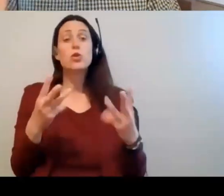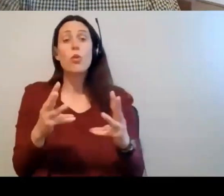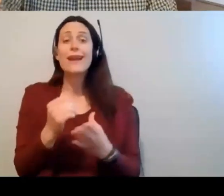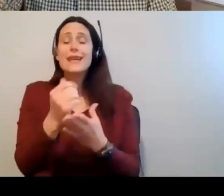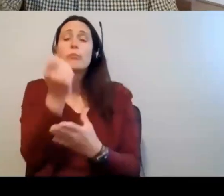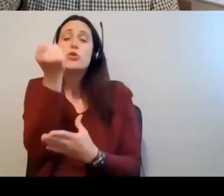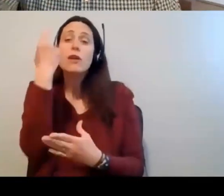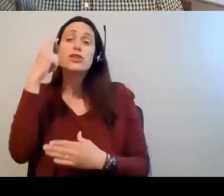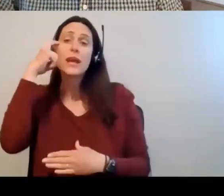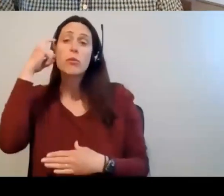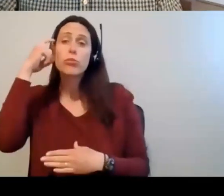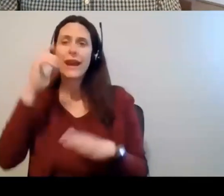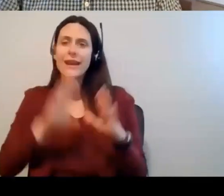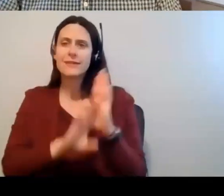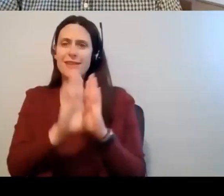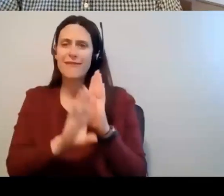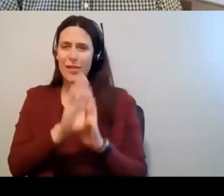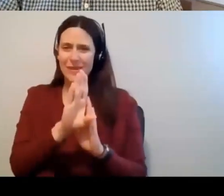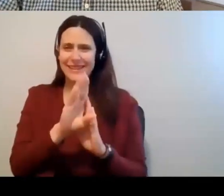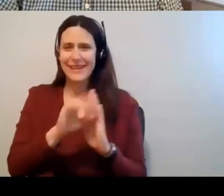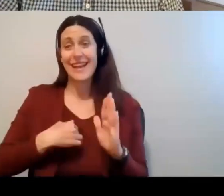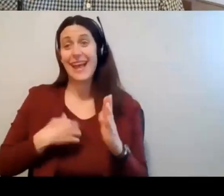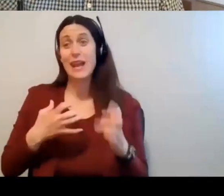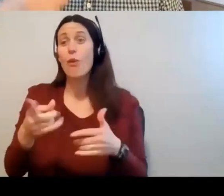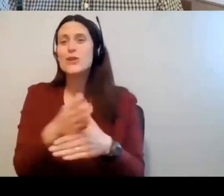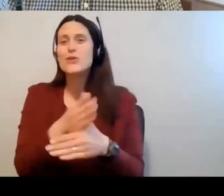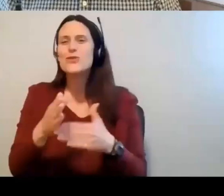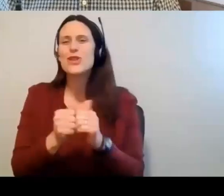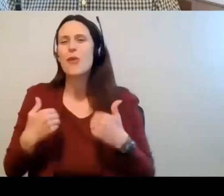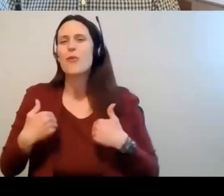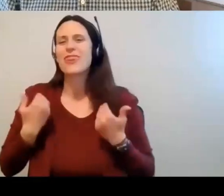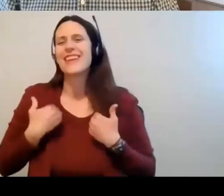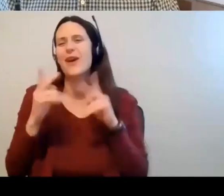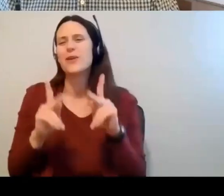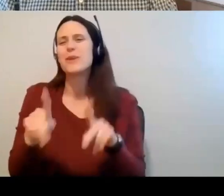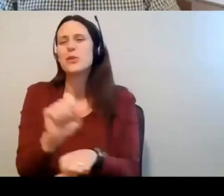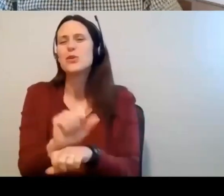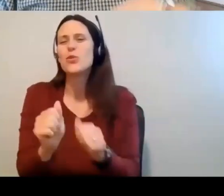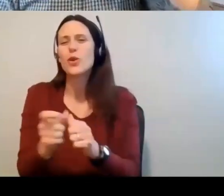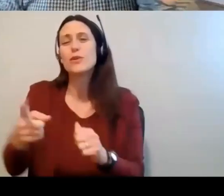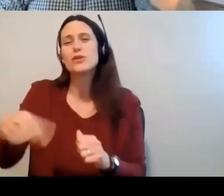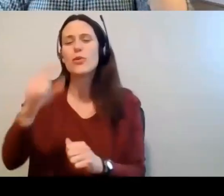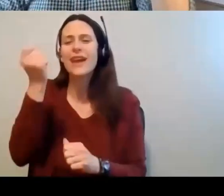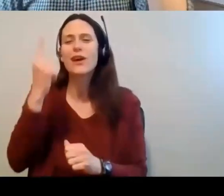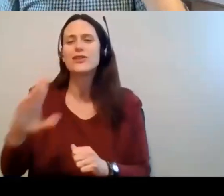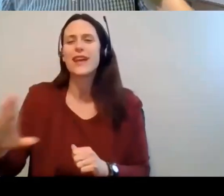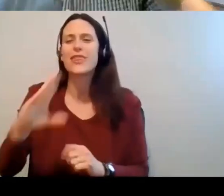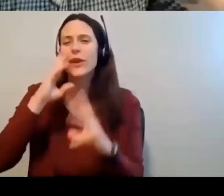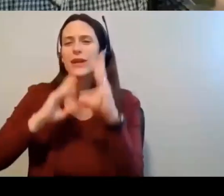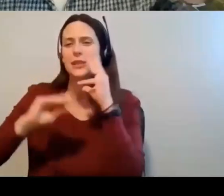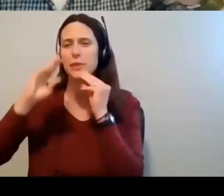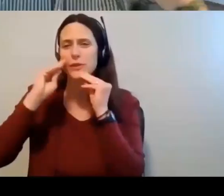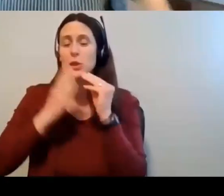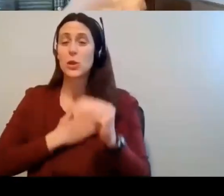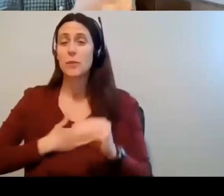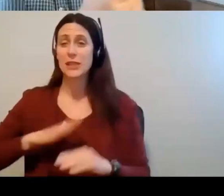so that I want you to be able to share this with your young people so they can understand their experience, okay? So I'm gonna ask you to hold your